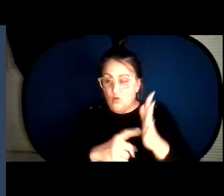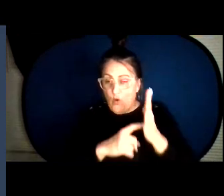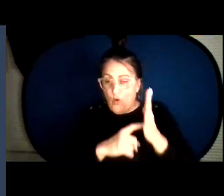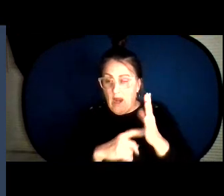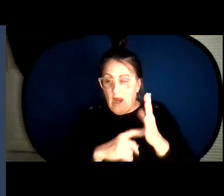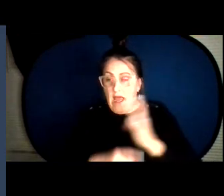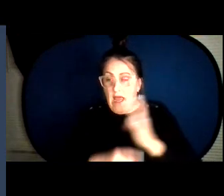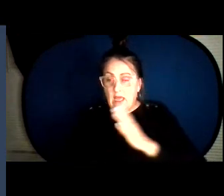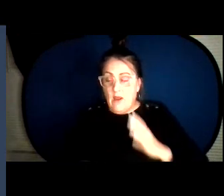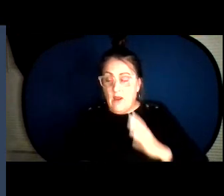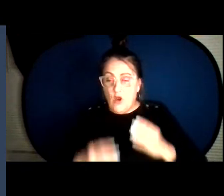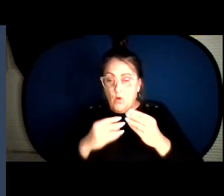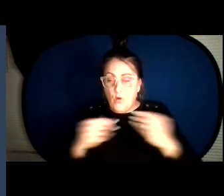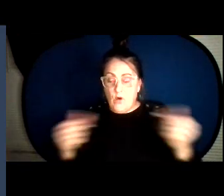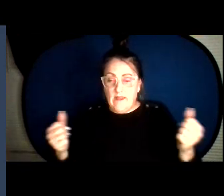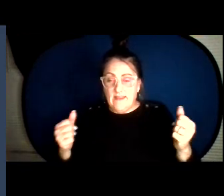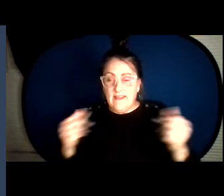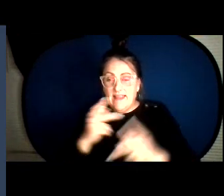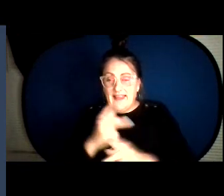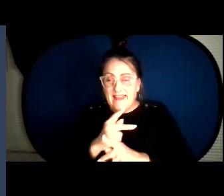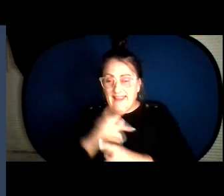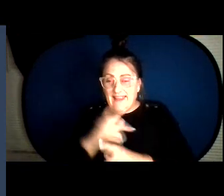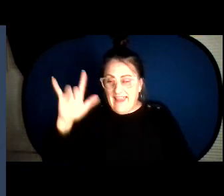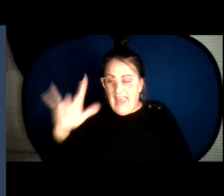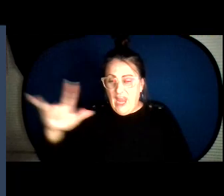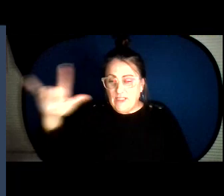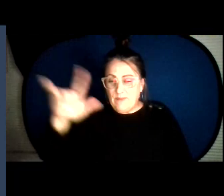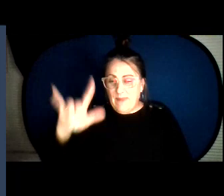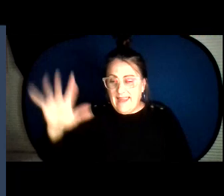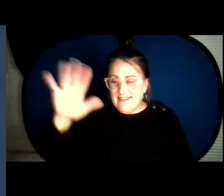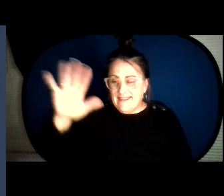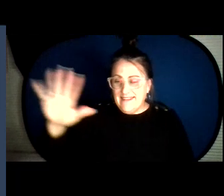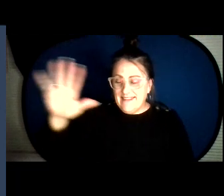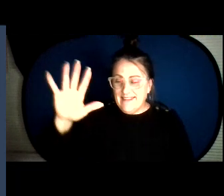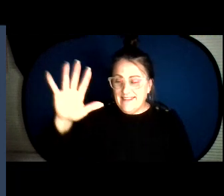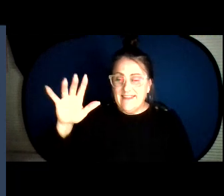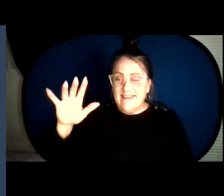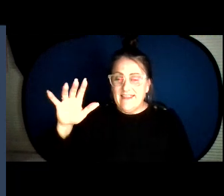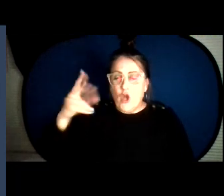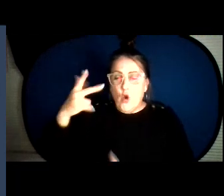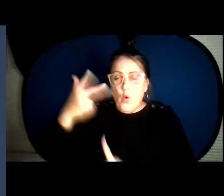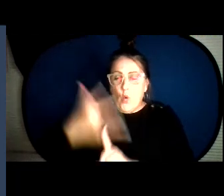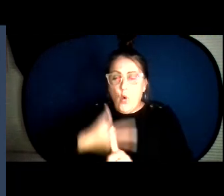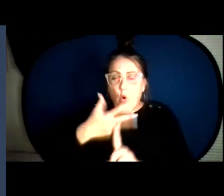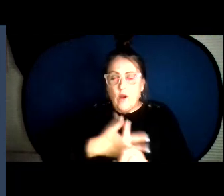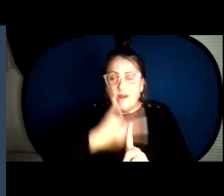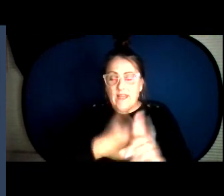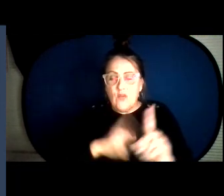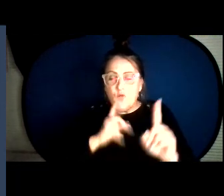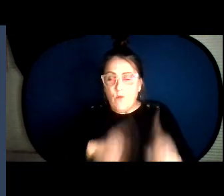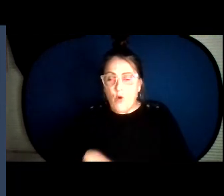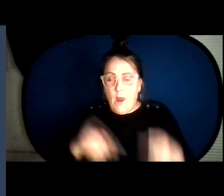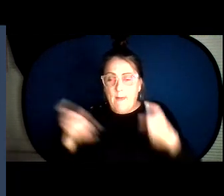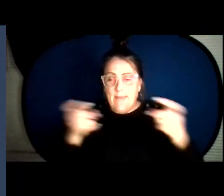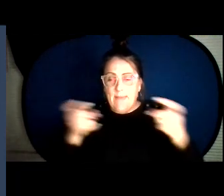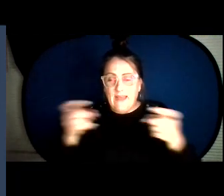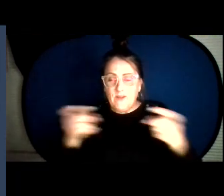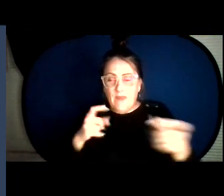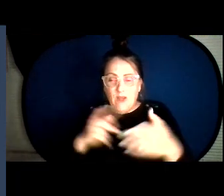on leasing airspace to private entities, Caltrans submits quarterly reports on its management of its airspace lease